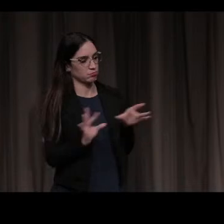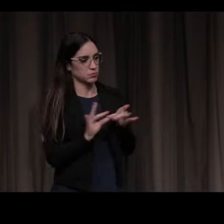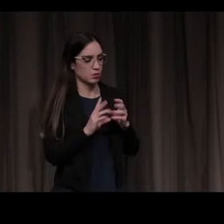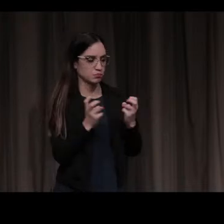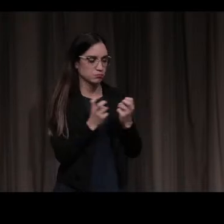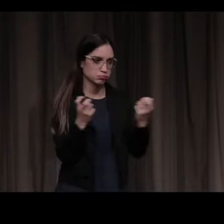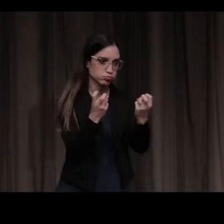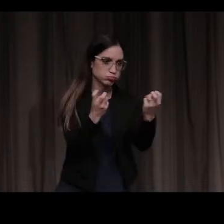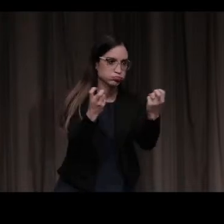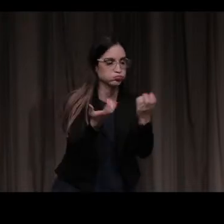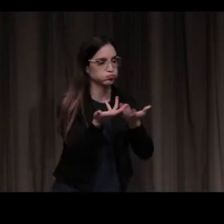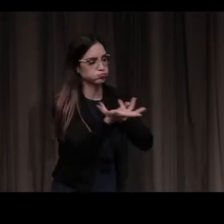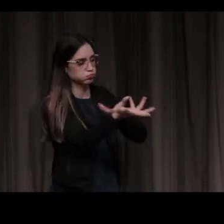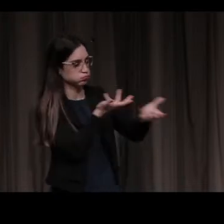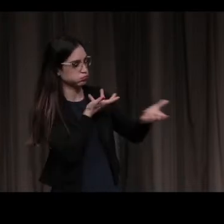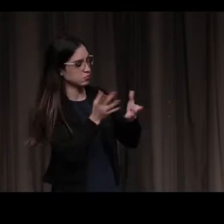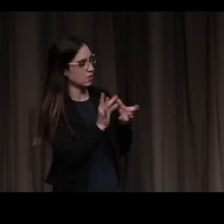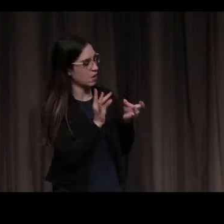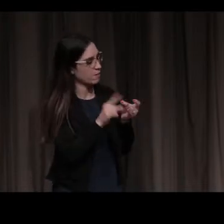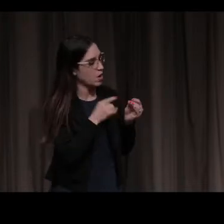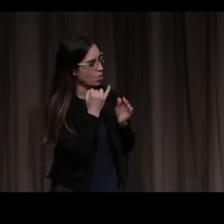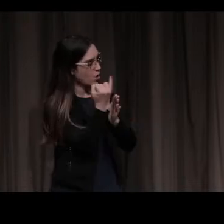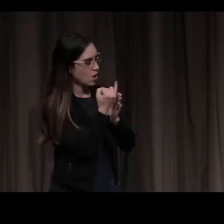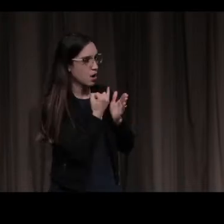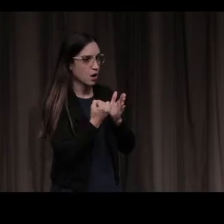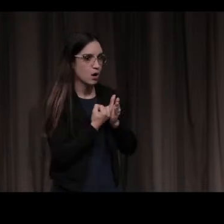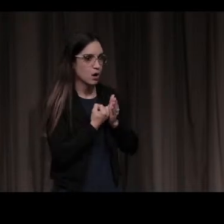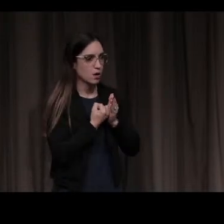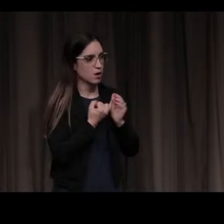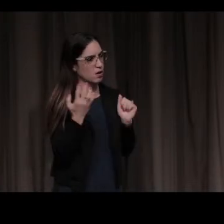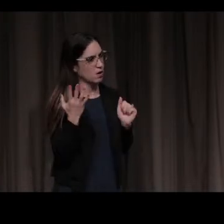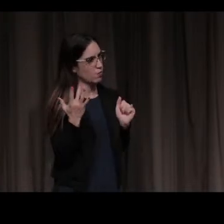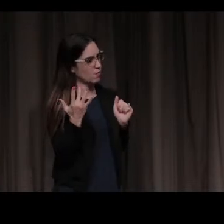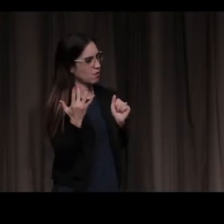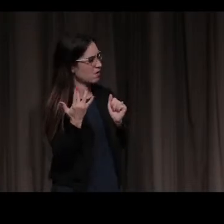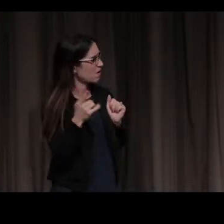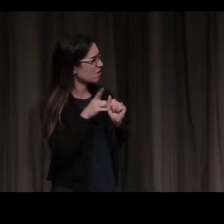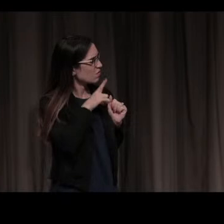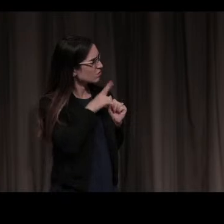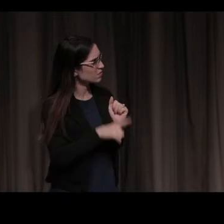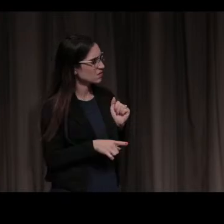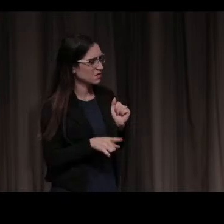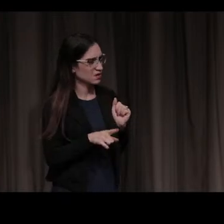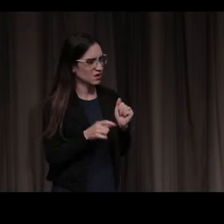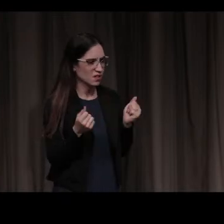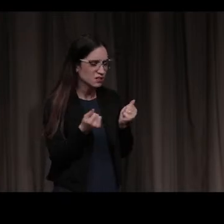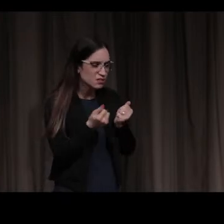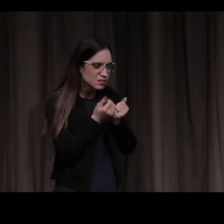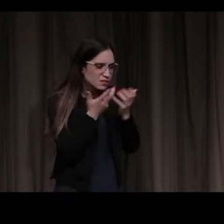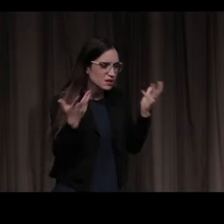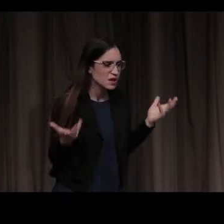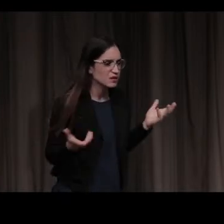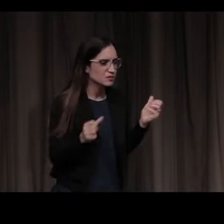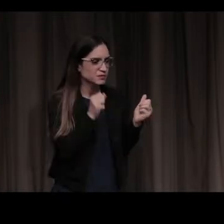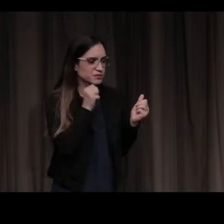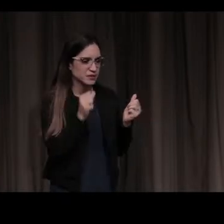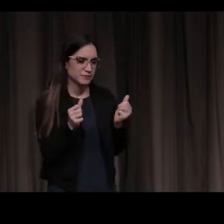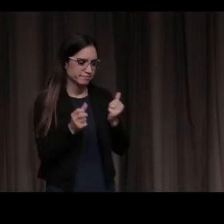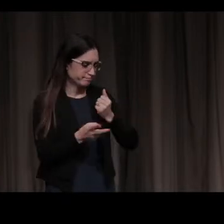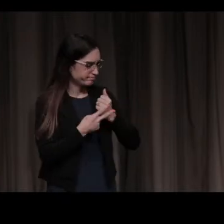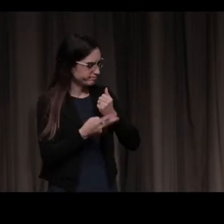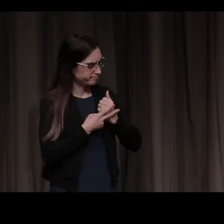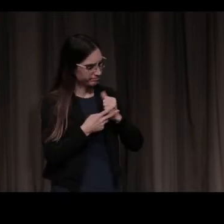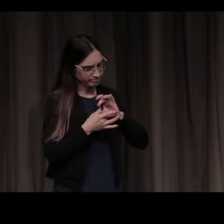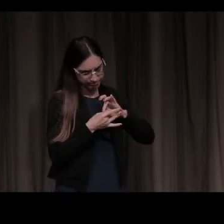we come from so much loss, and people want to focus on that